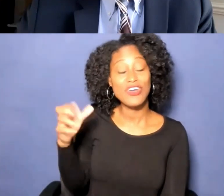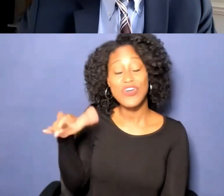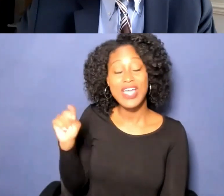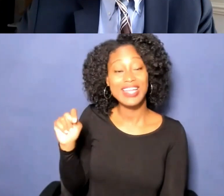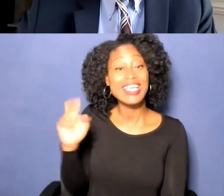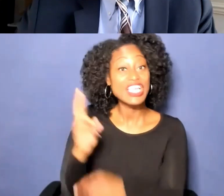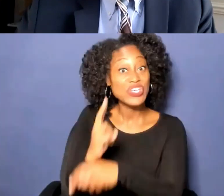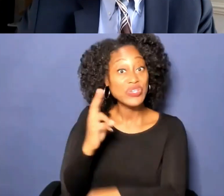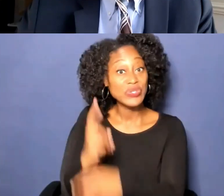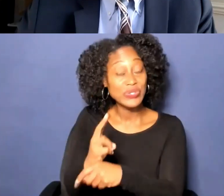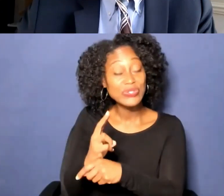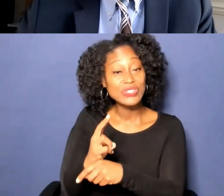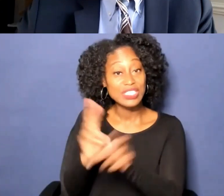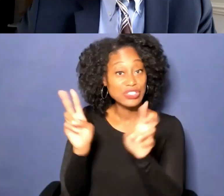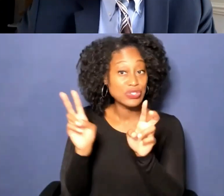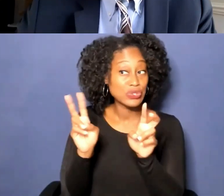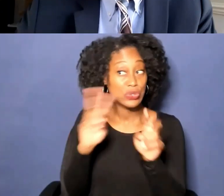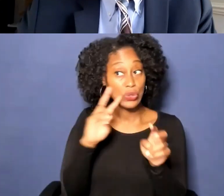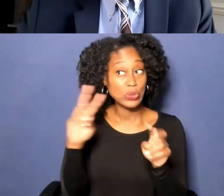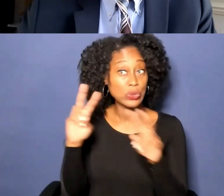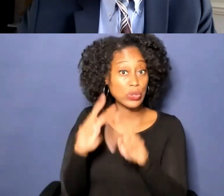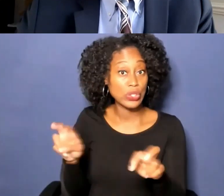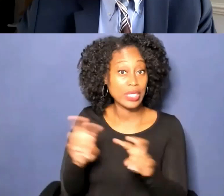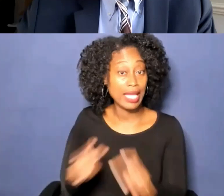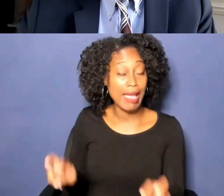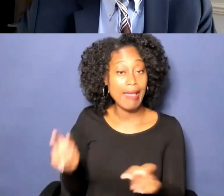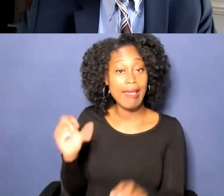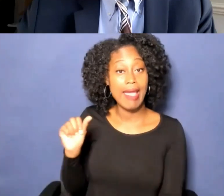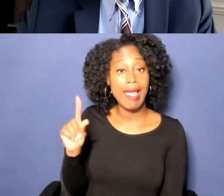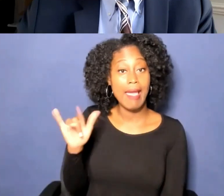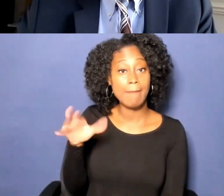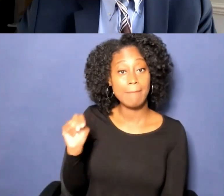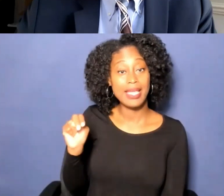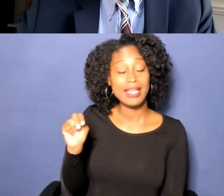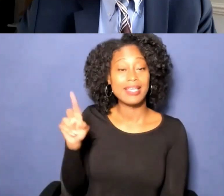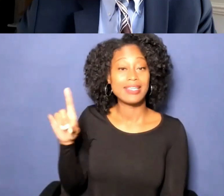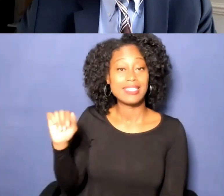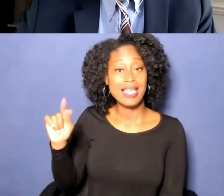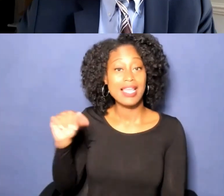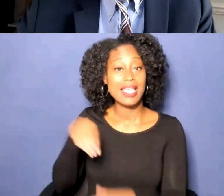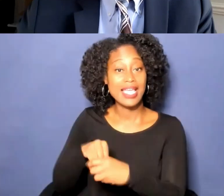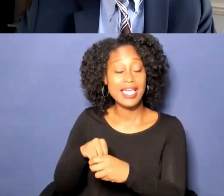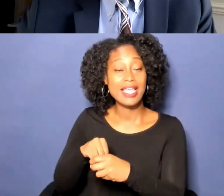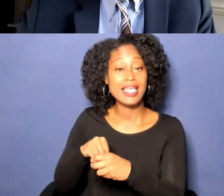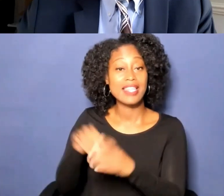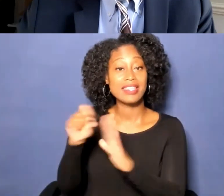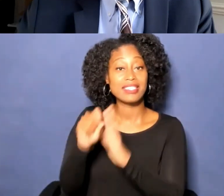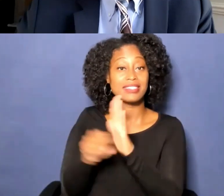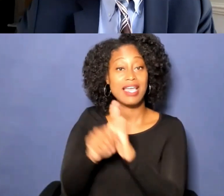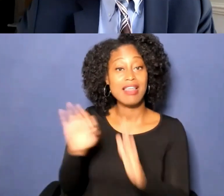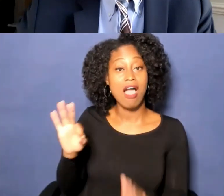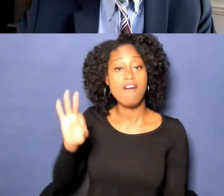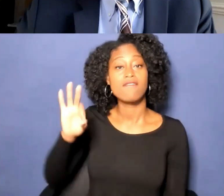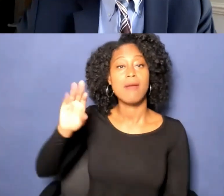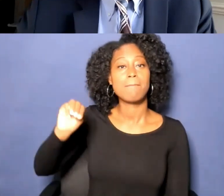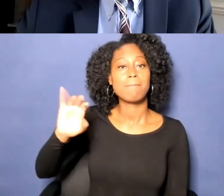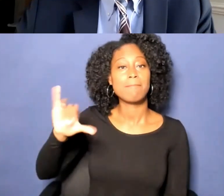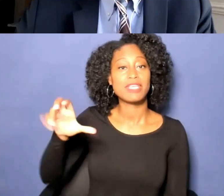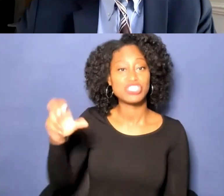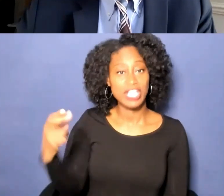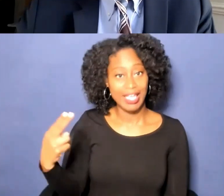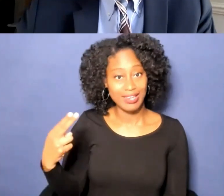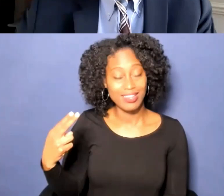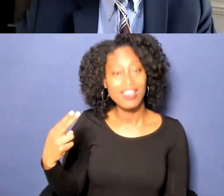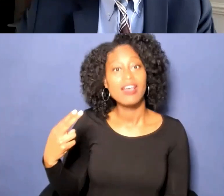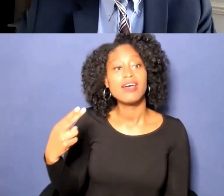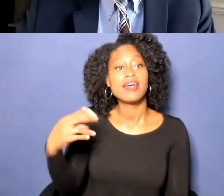to look at the administrative data in the state of Michigan that was in the state